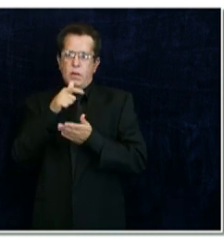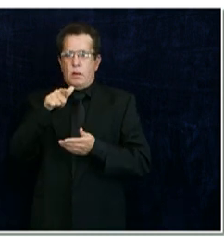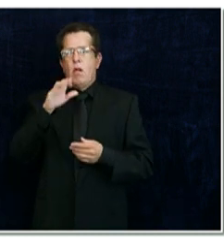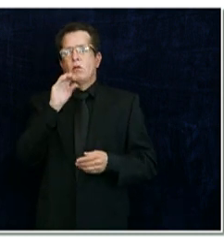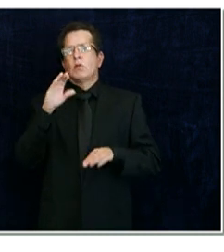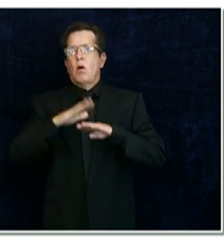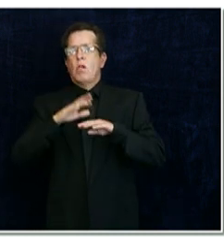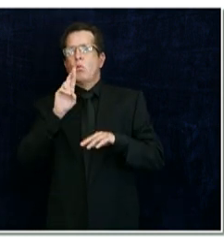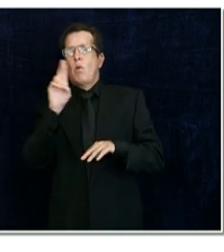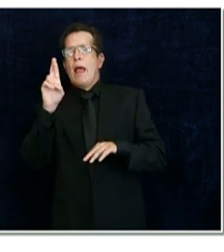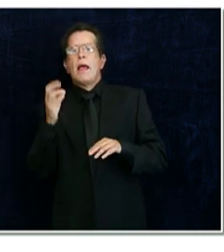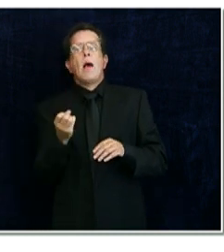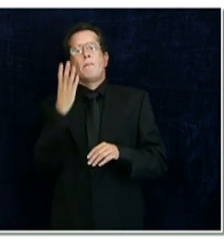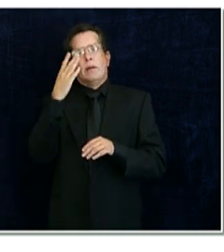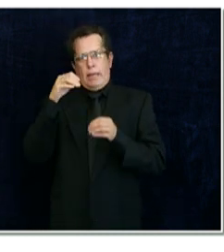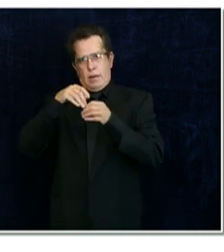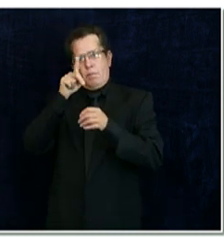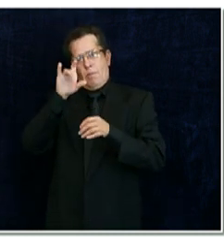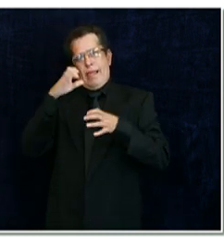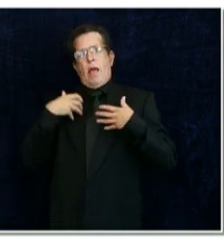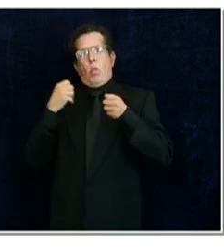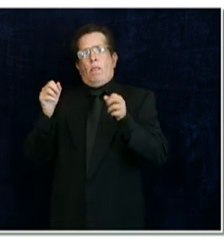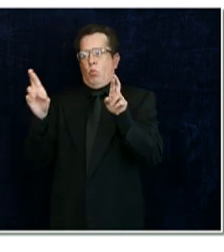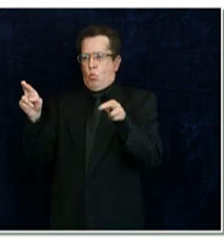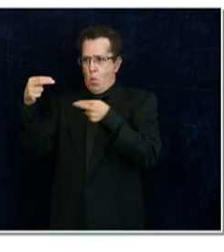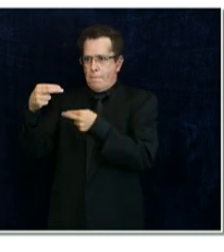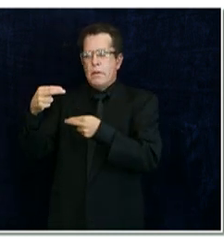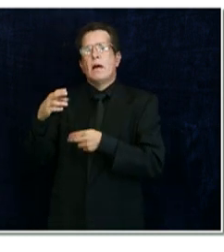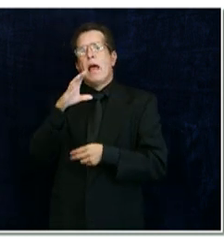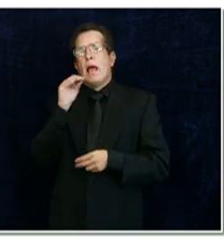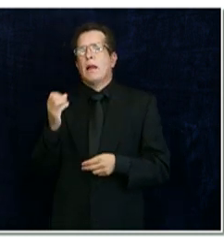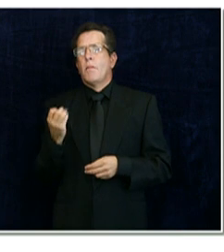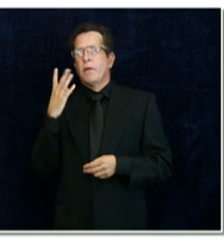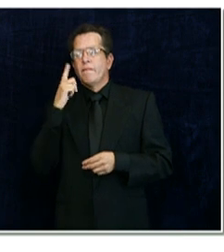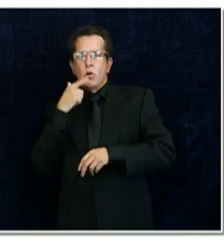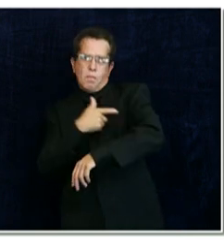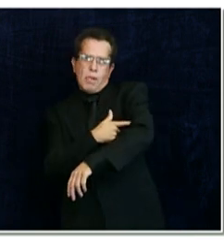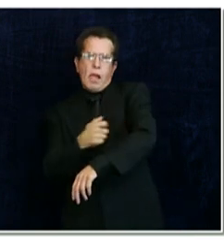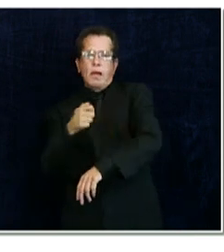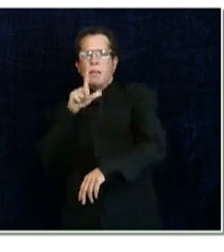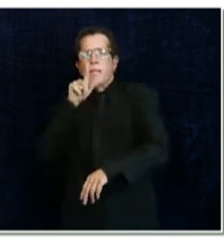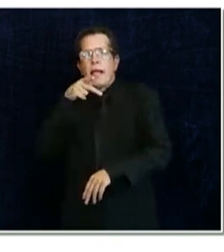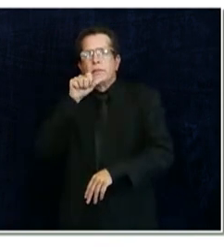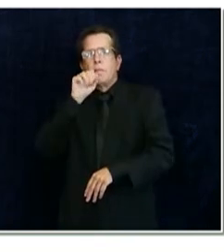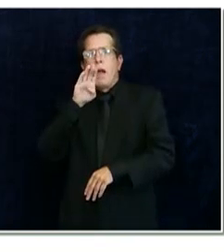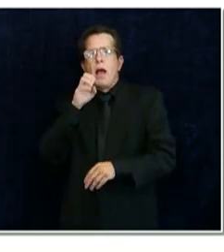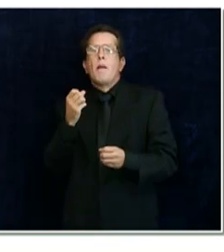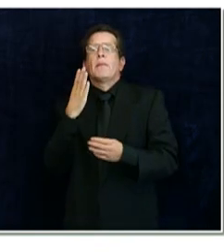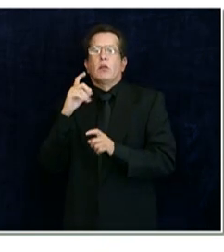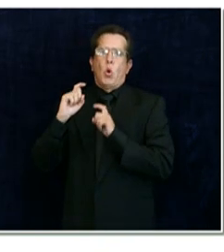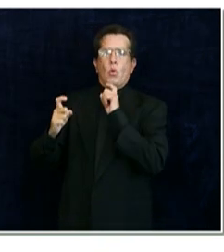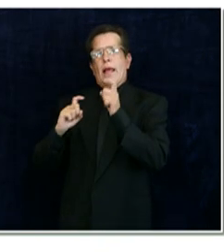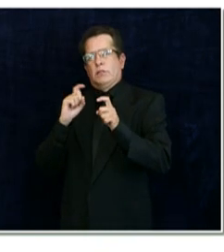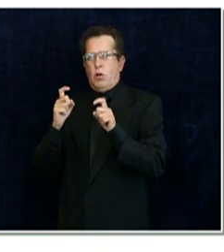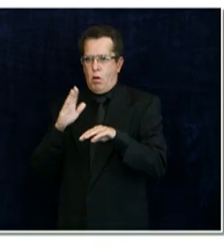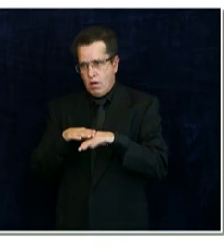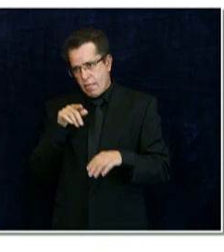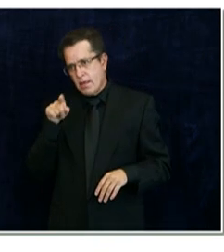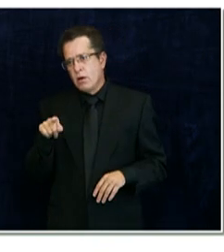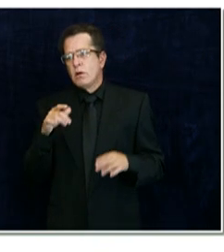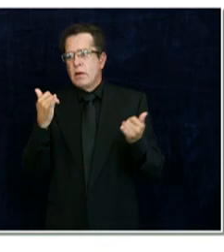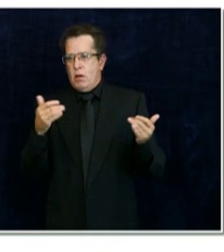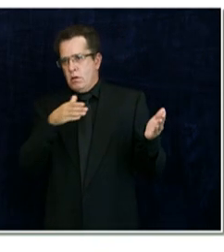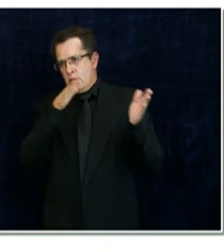individuals in public health rooms, the total number, along with convalescent plasma. Moving to the next slide, today we're reporting